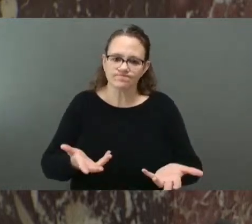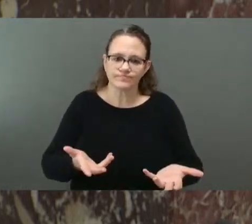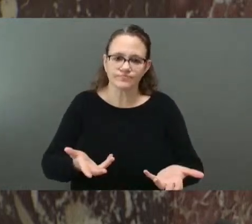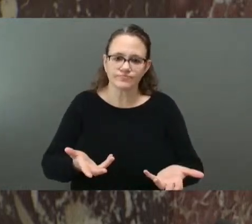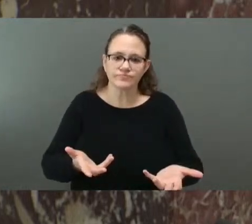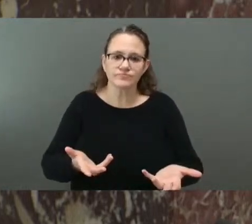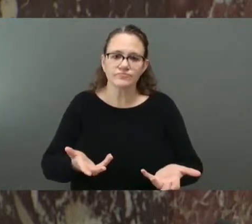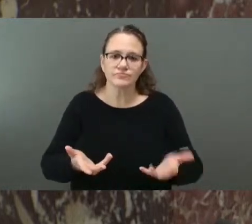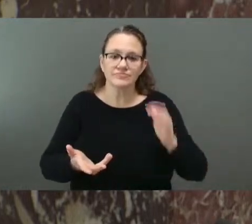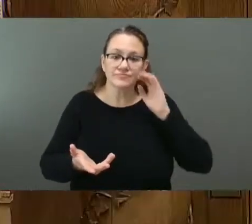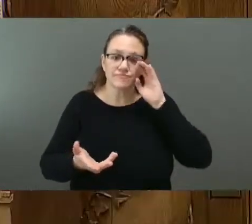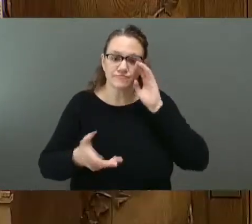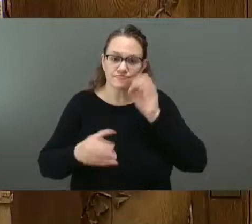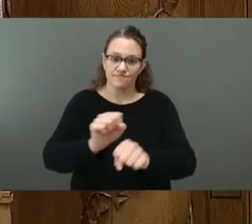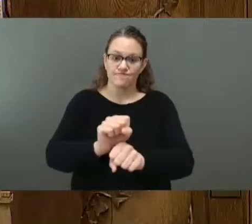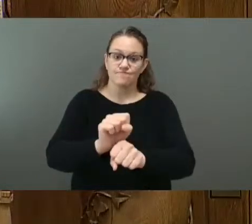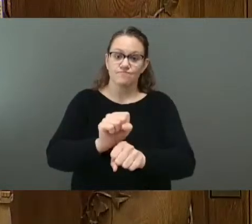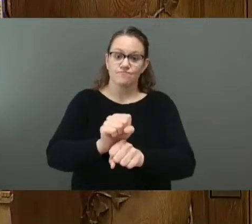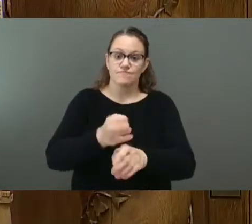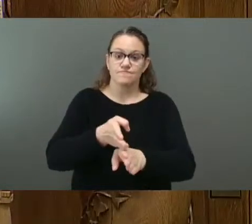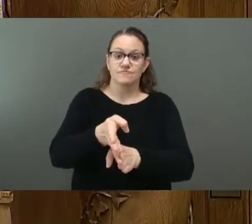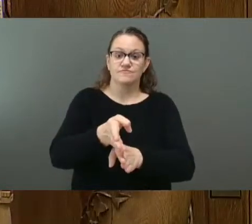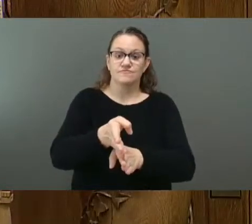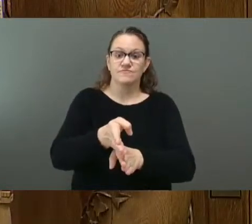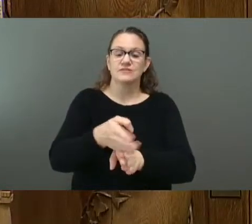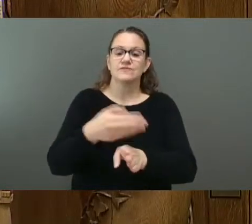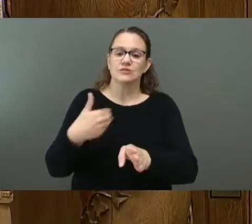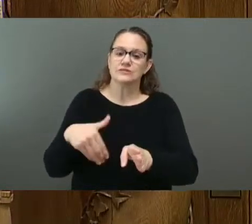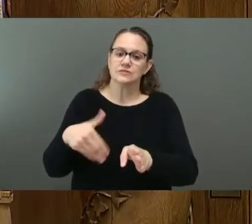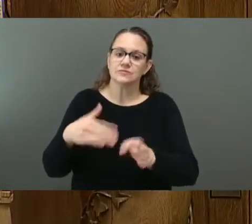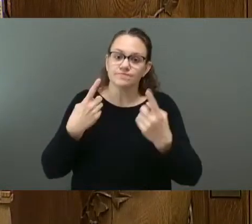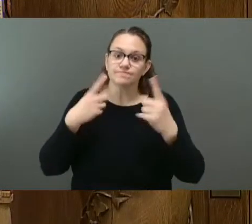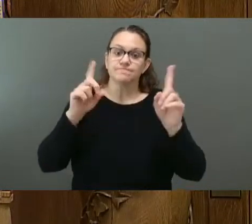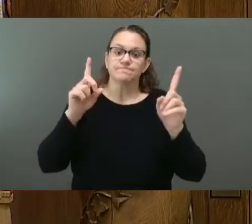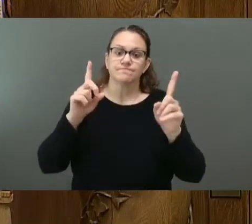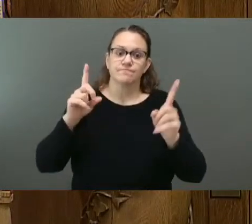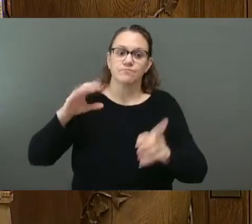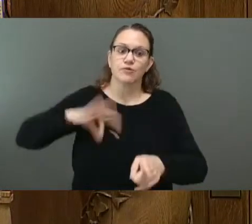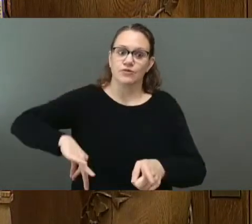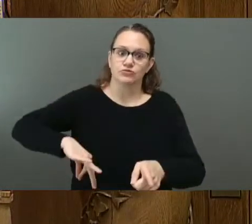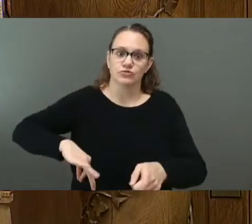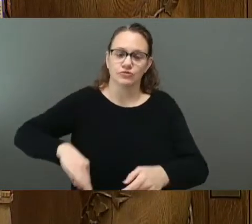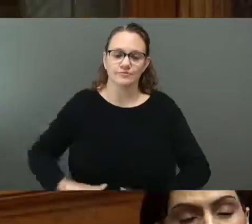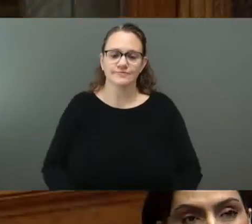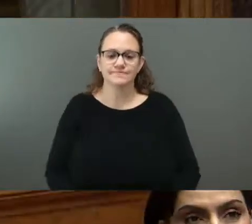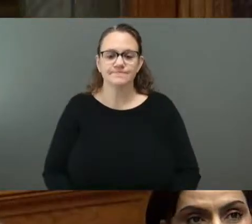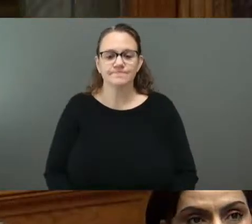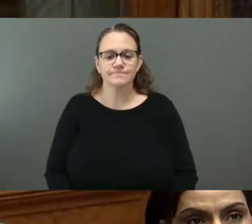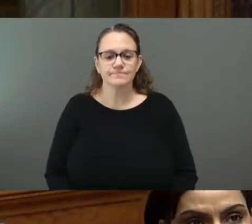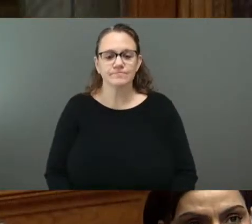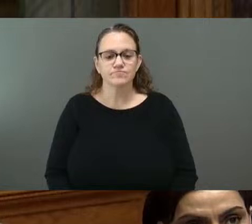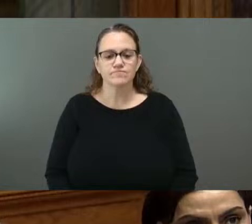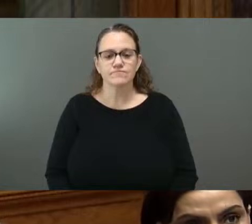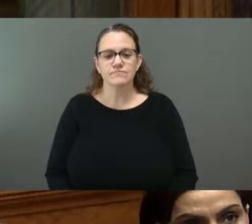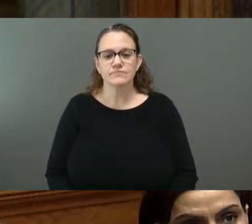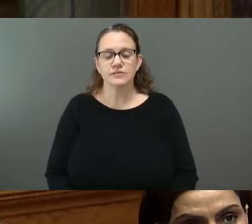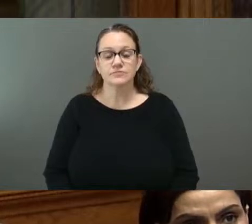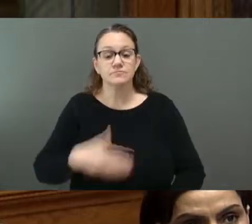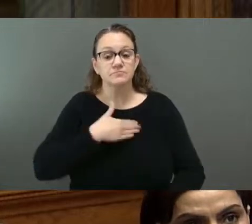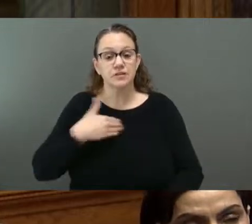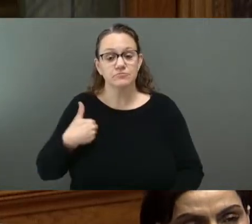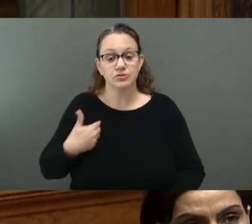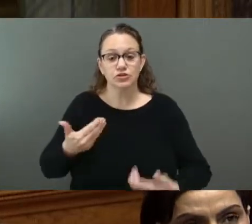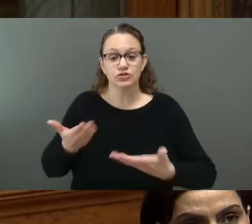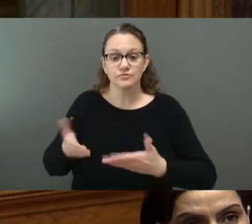Member supplemental. Mr. Speaker, BC is the only jurisdiction